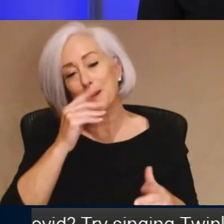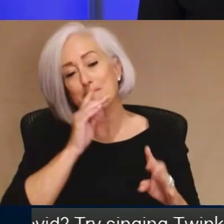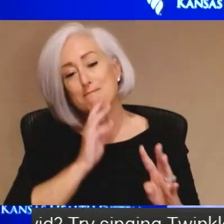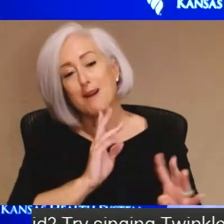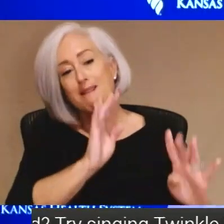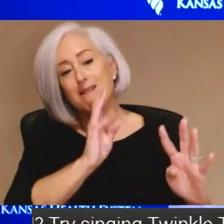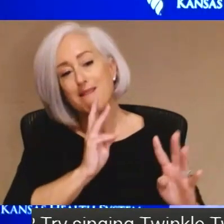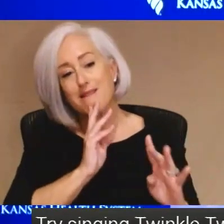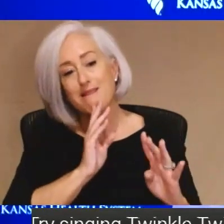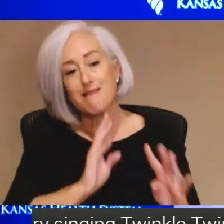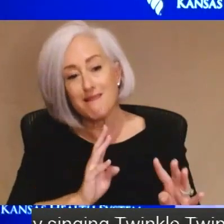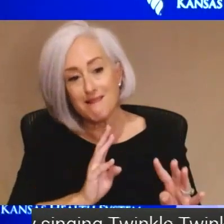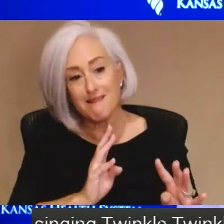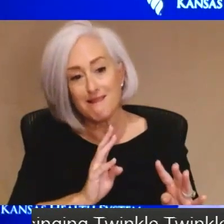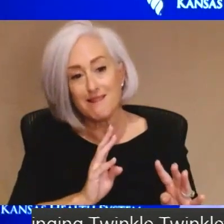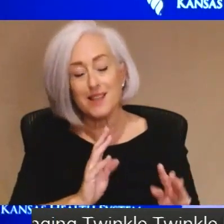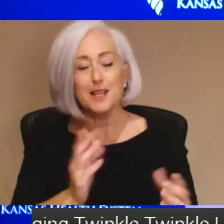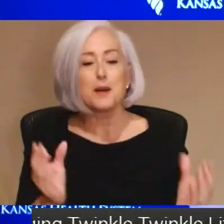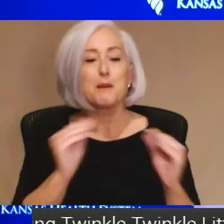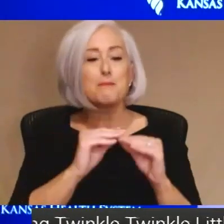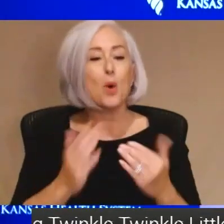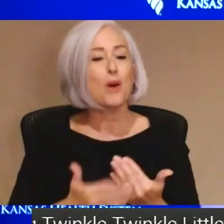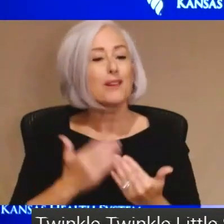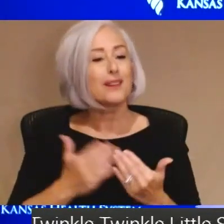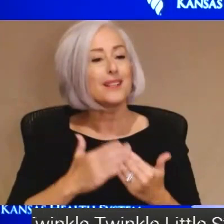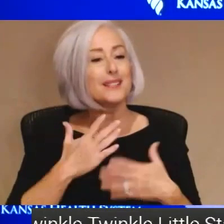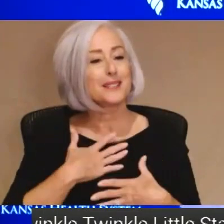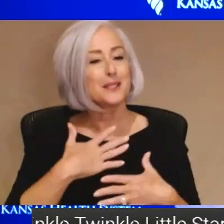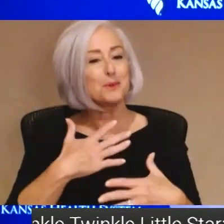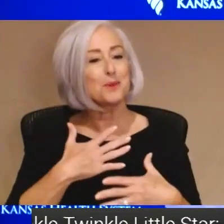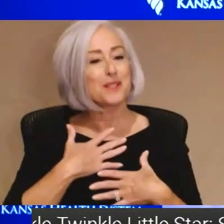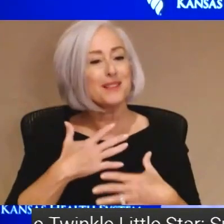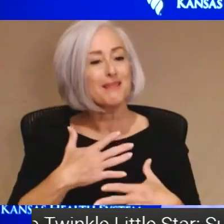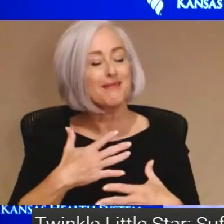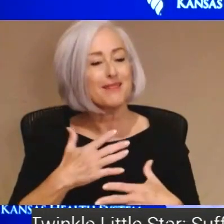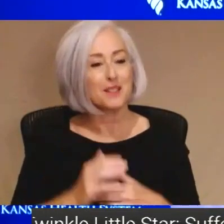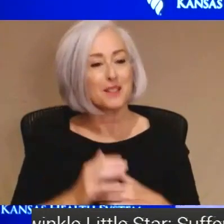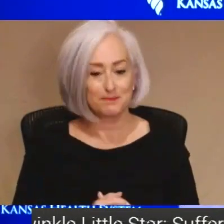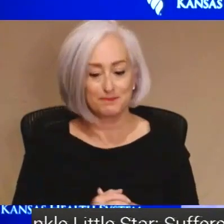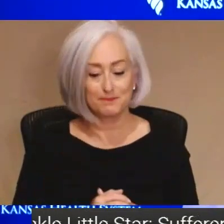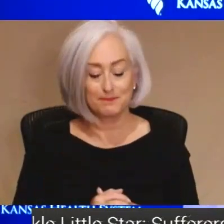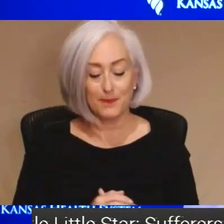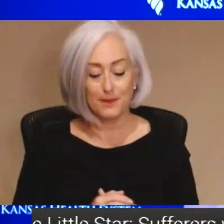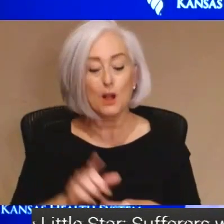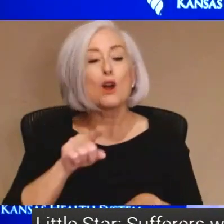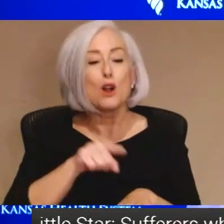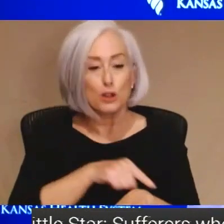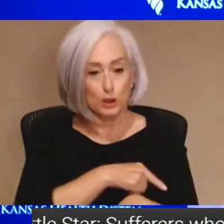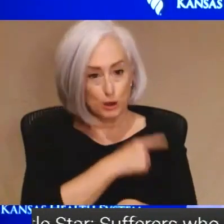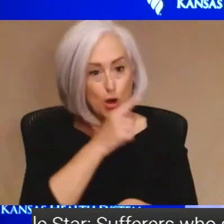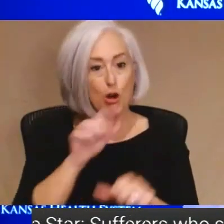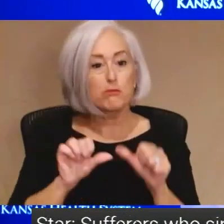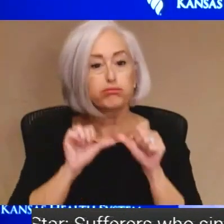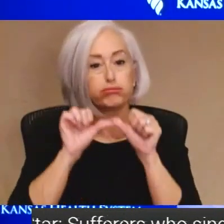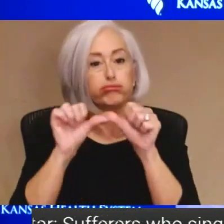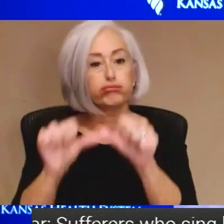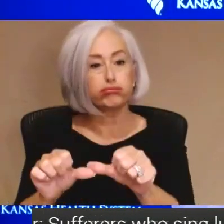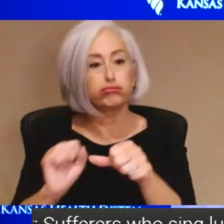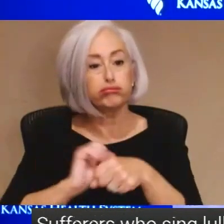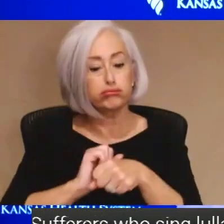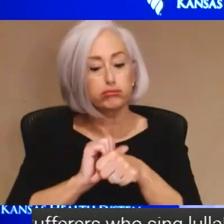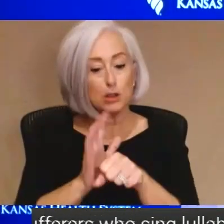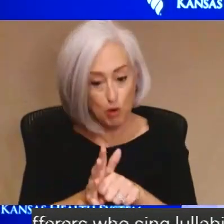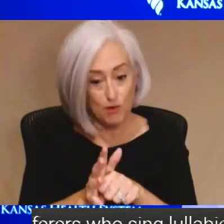You know, I know that, so first of all, long COVID is a significant problem. It is probably only going to get to be a worse